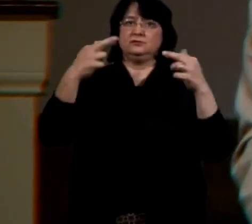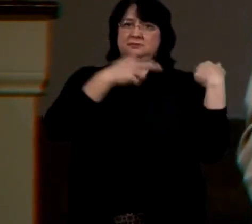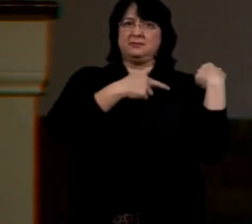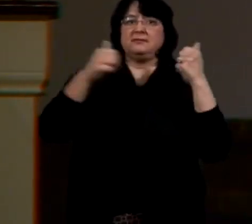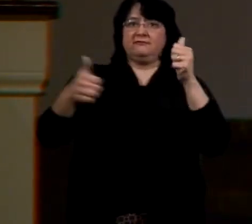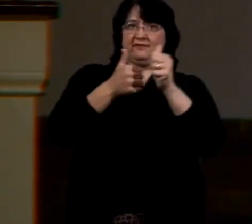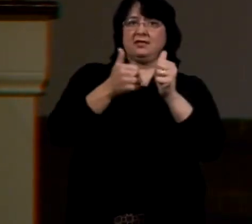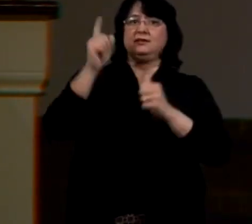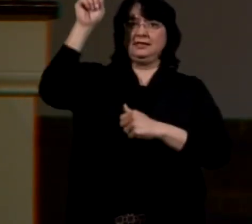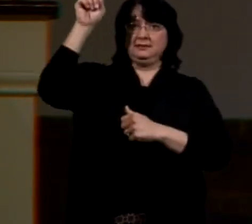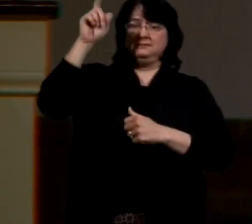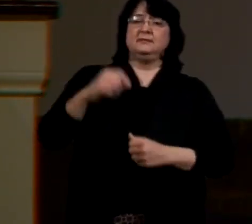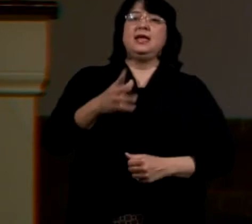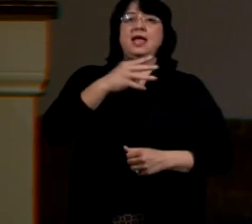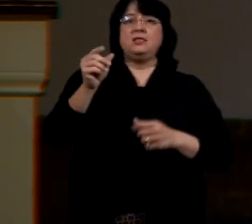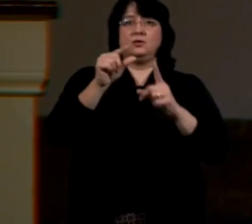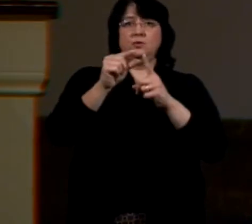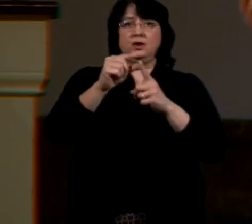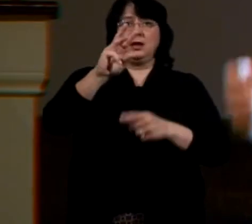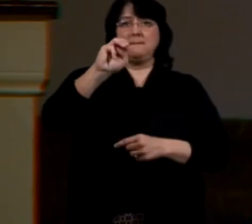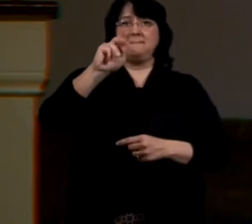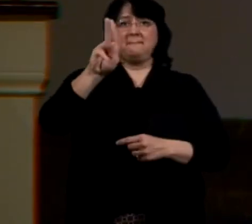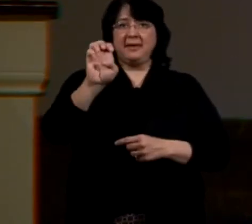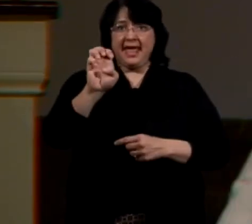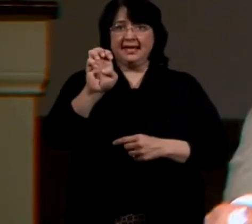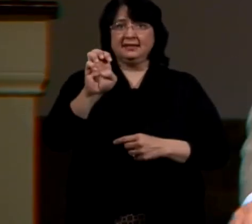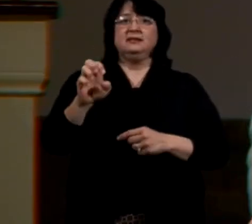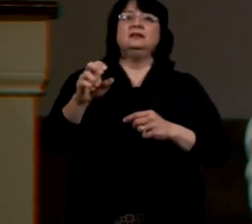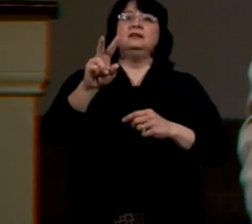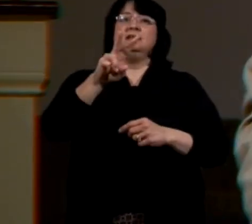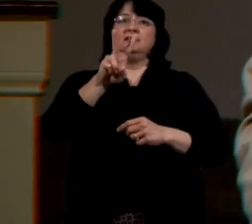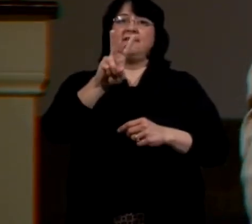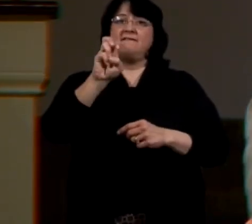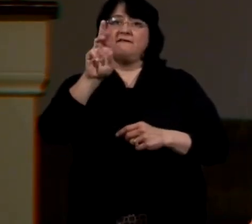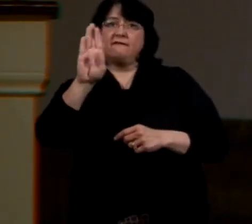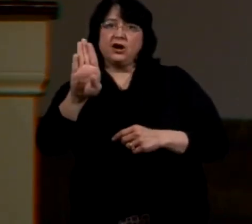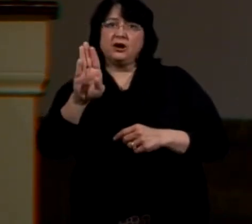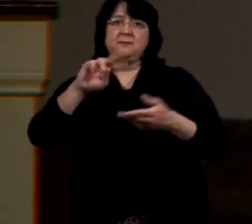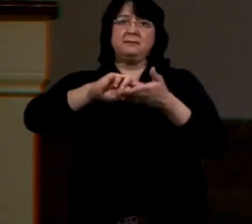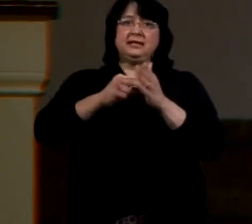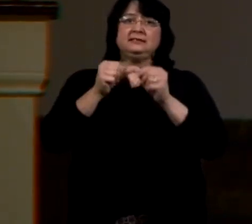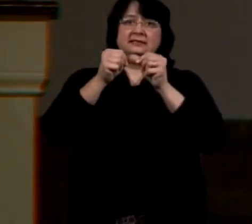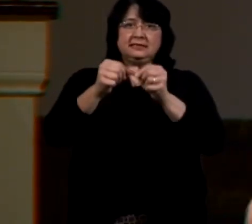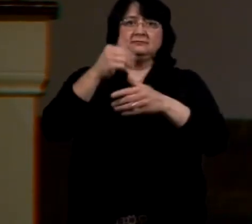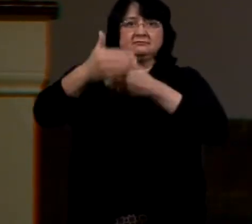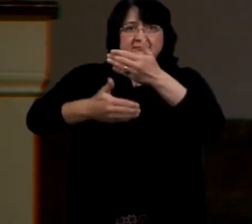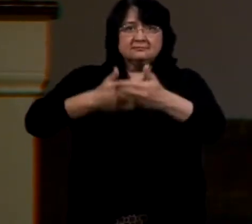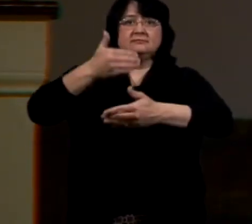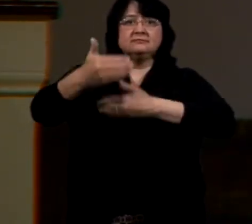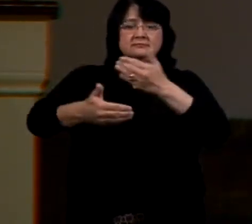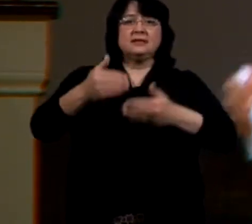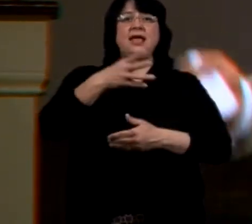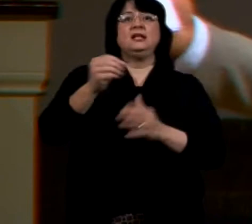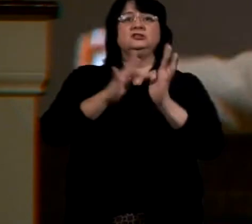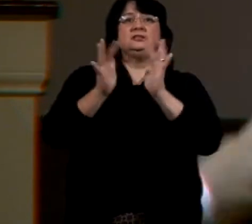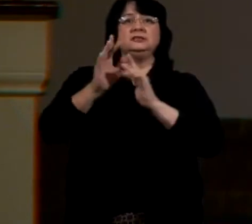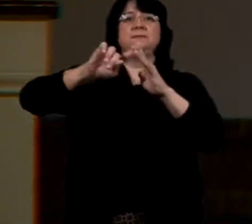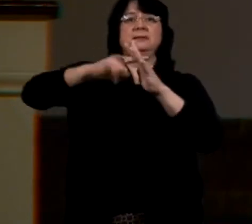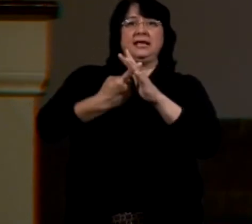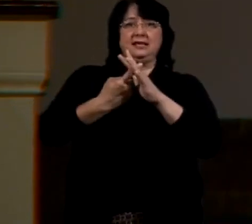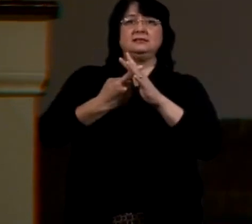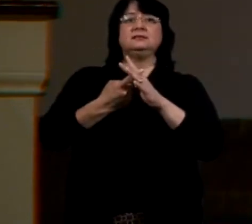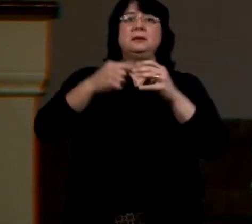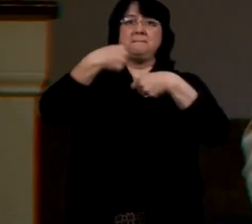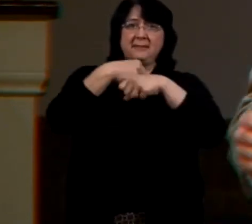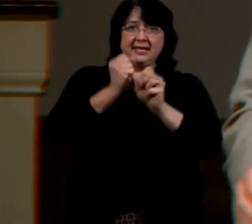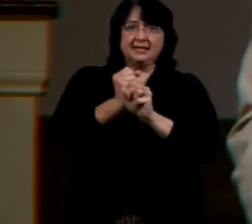By the way, that word make there is the verb tense is continual process. In other words, Jesus begins the